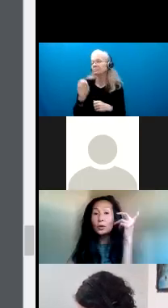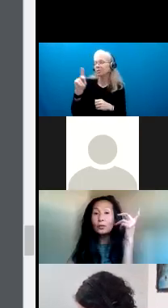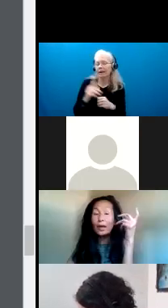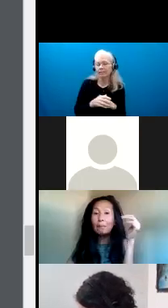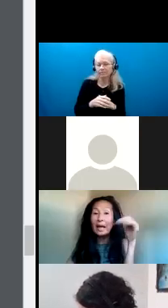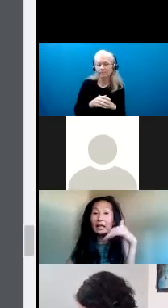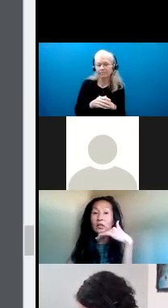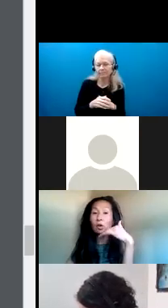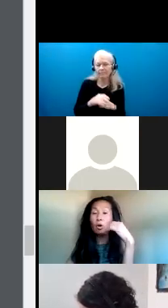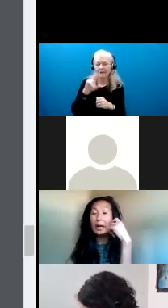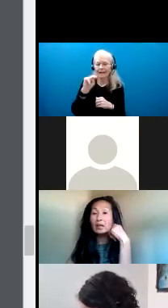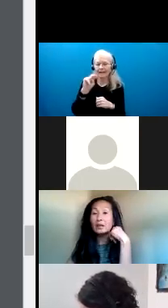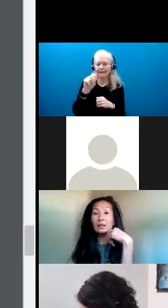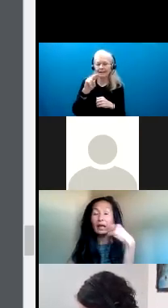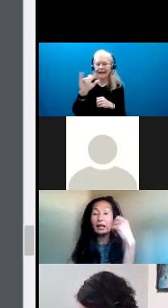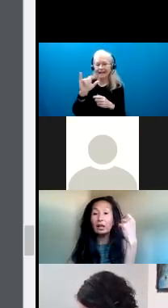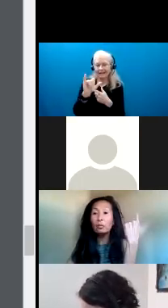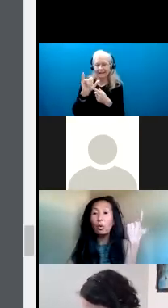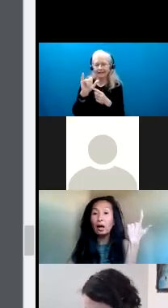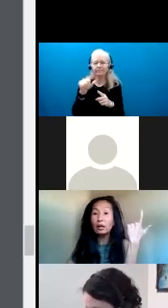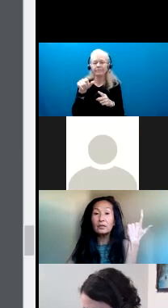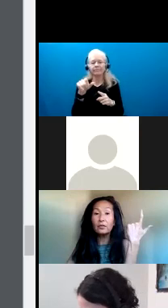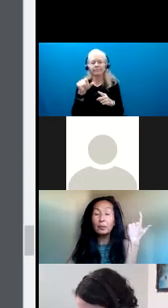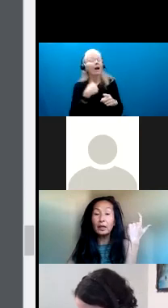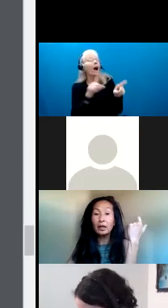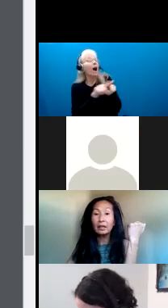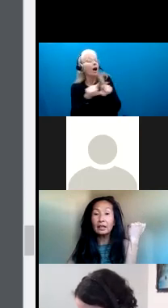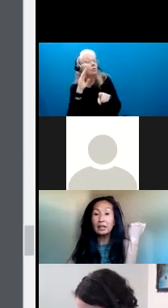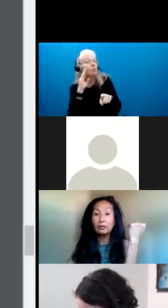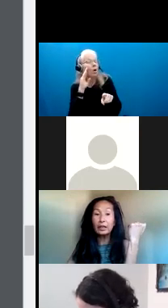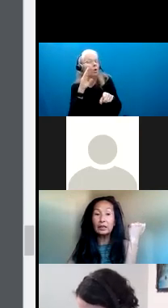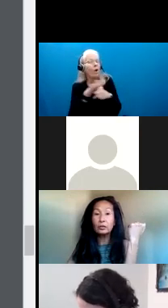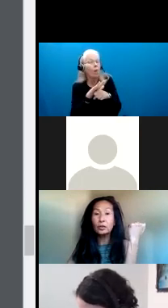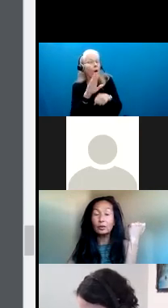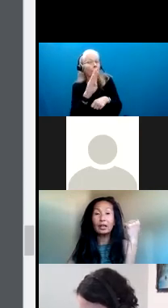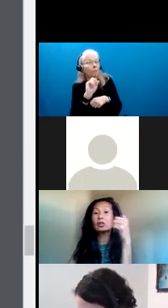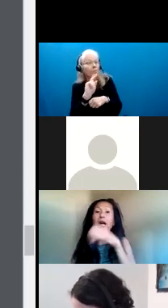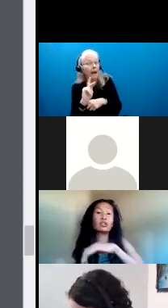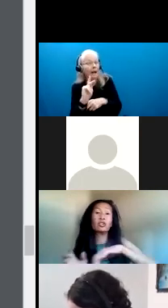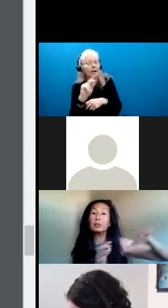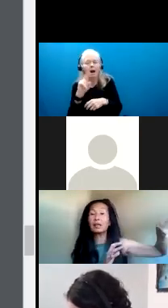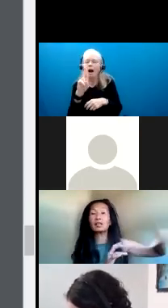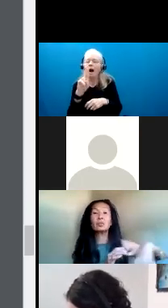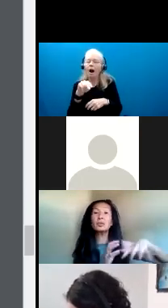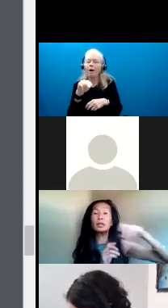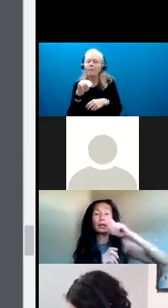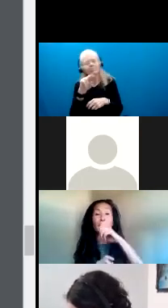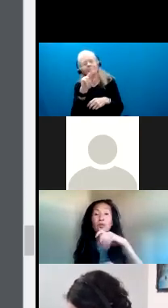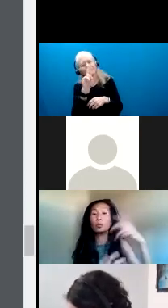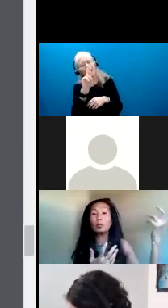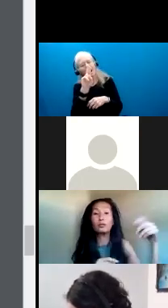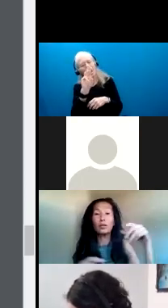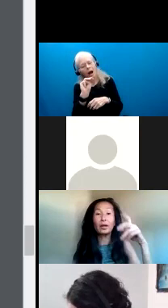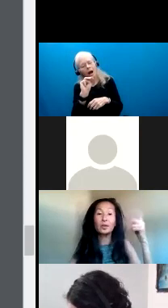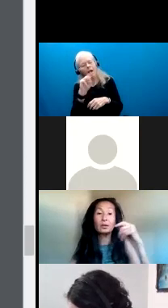I also know that banks, local banks like Umpqua is very big on lending for ADUs. So that could actually be like a community thing.